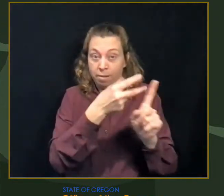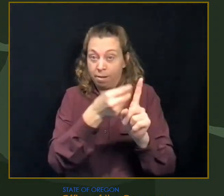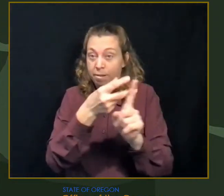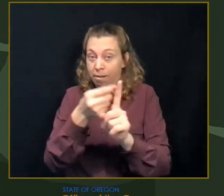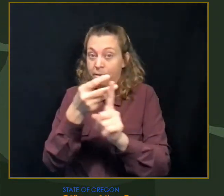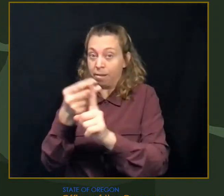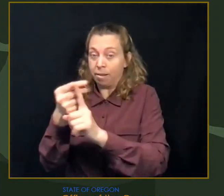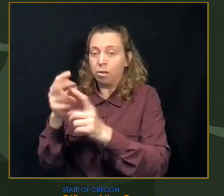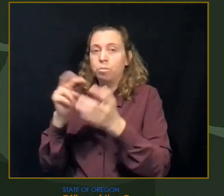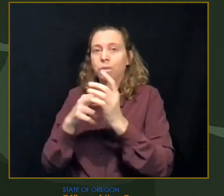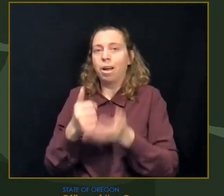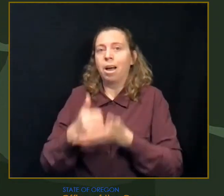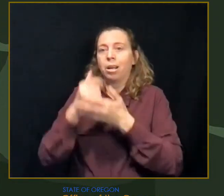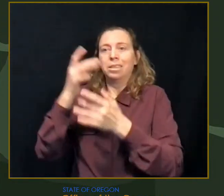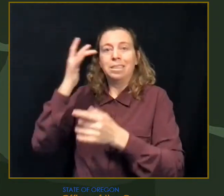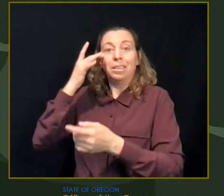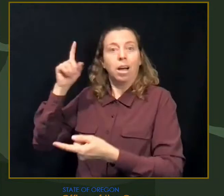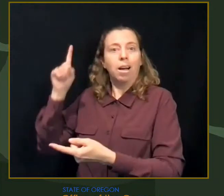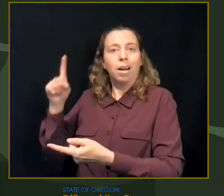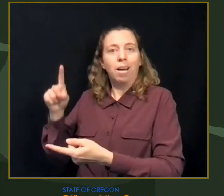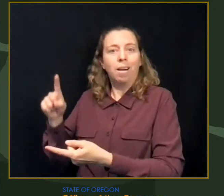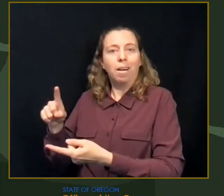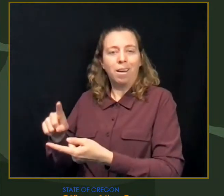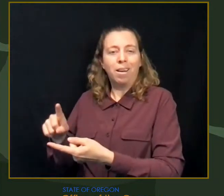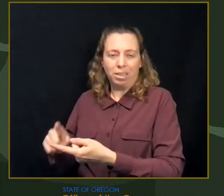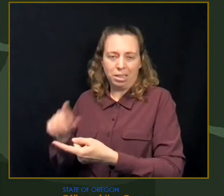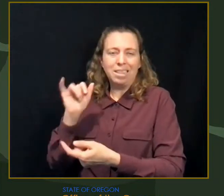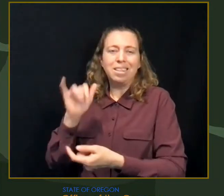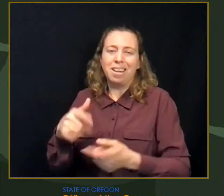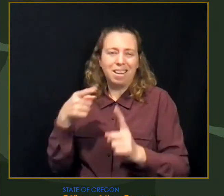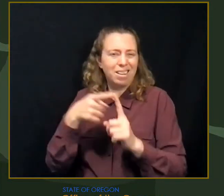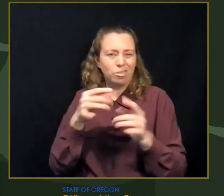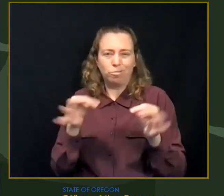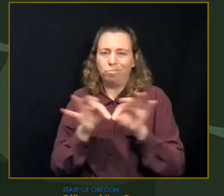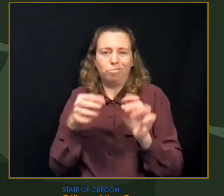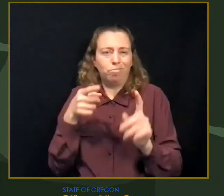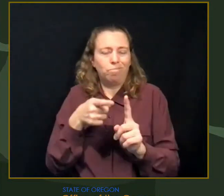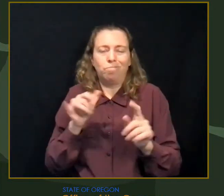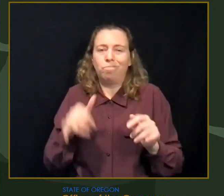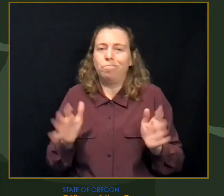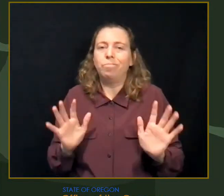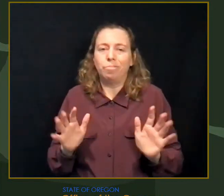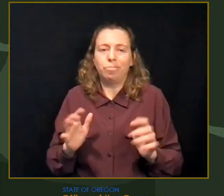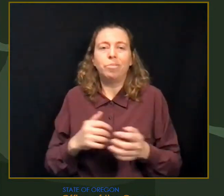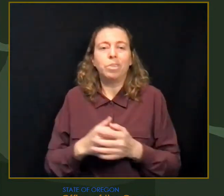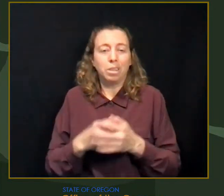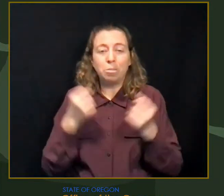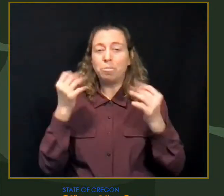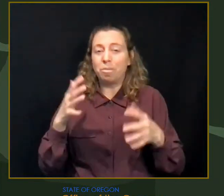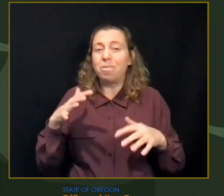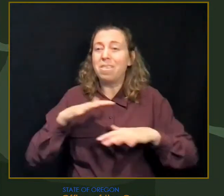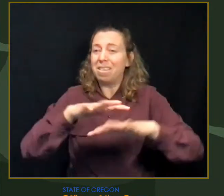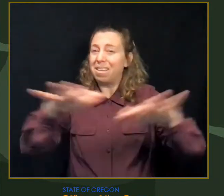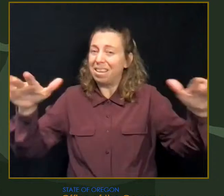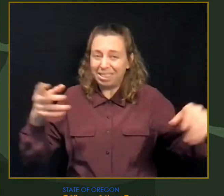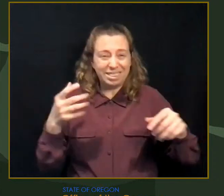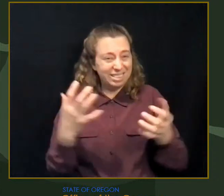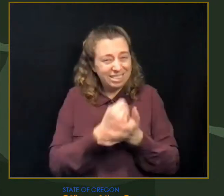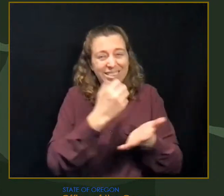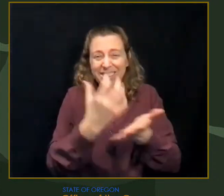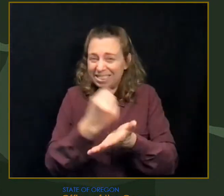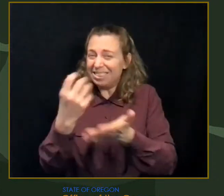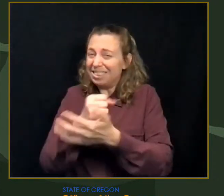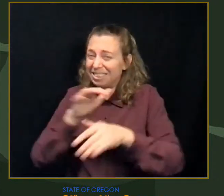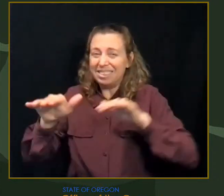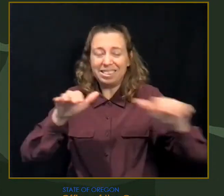towards vaccinating as many people in Oregon as we can. Having the vaccine available to all Oregonians over